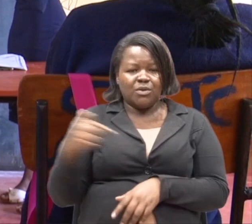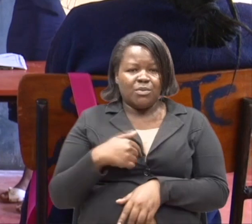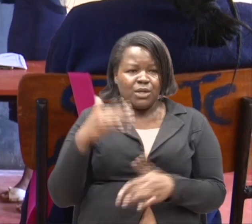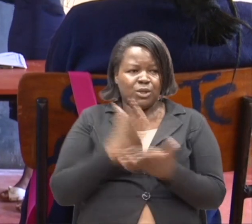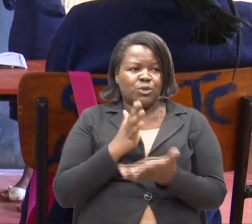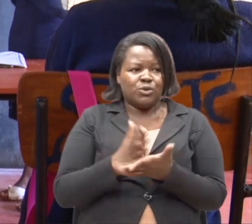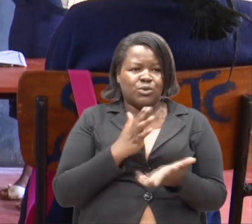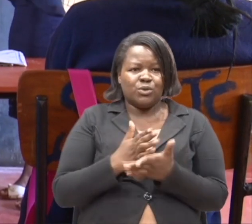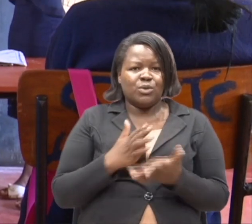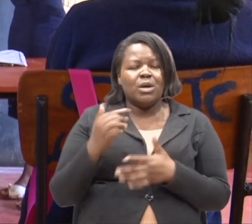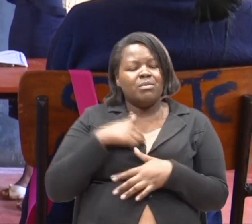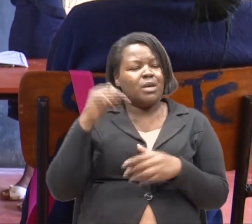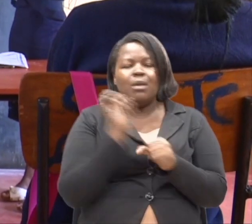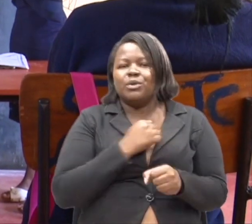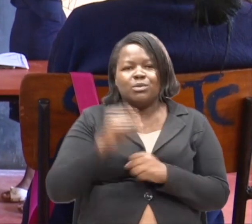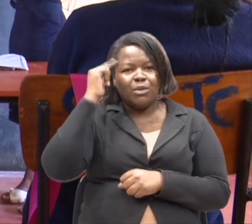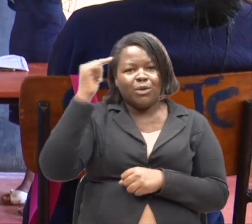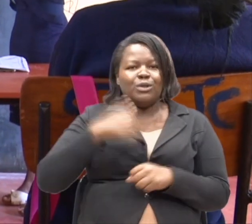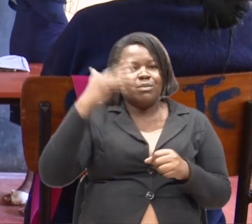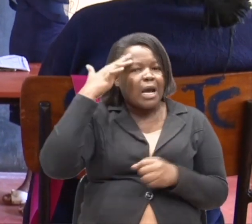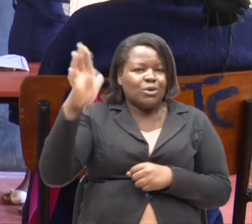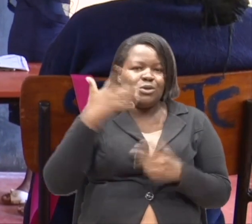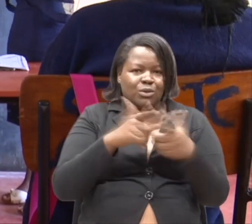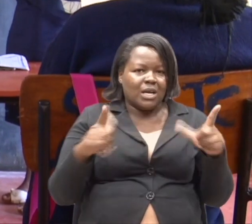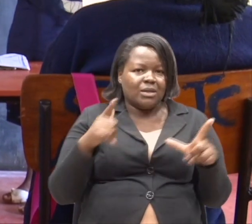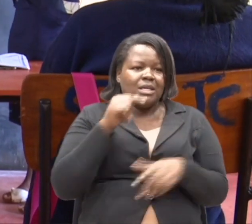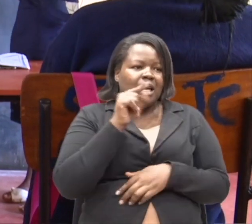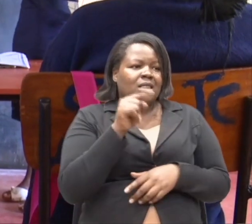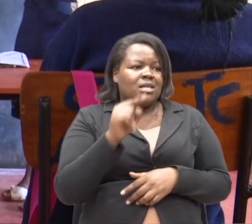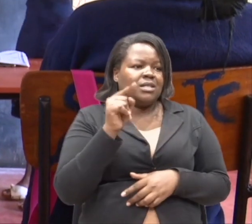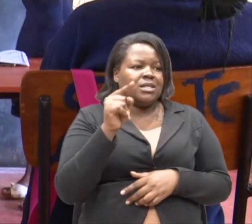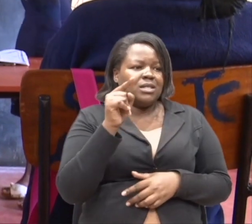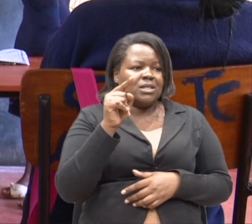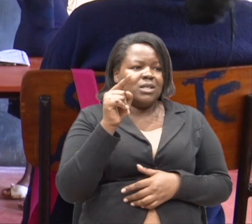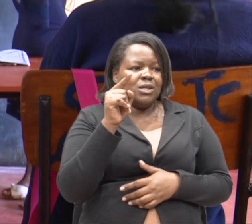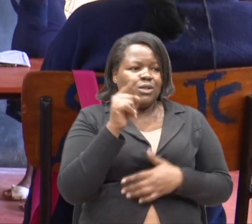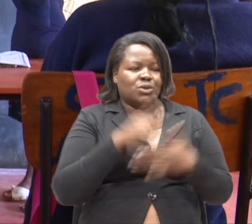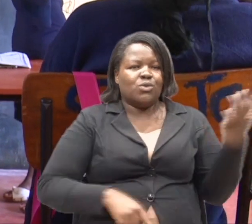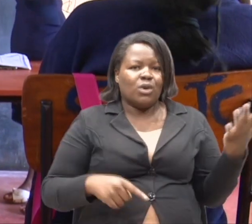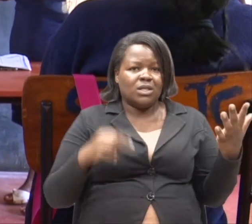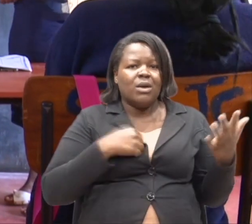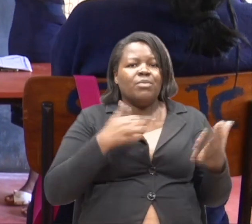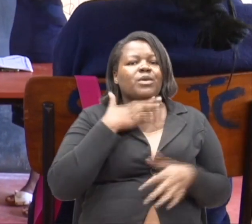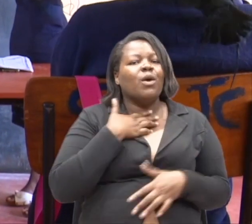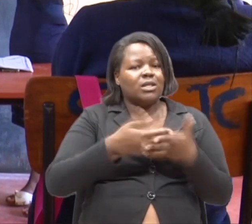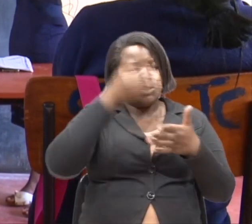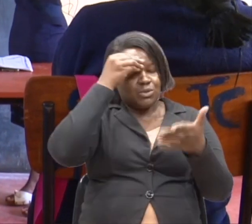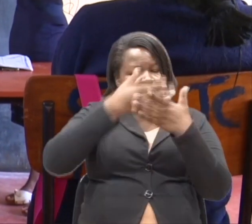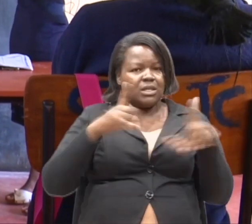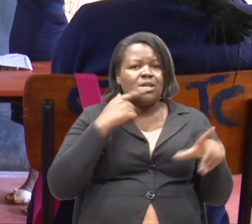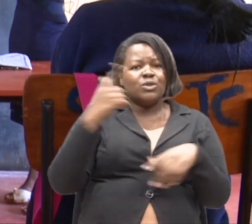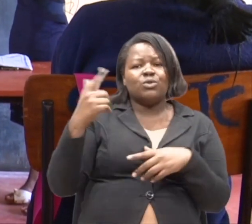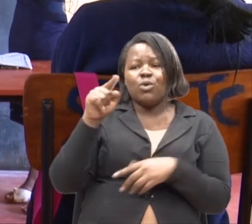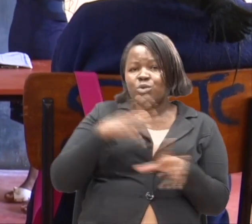to explain it back, I can't, you know, because I don't know the language. That was... Just one day, I just decided to design language.